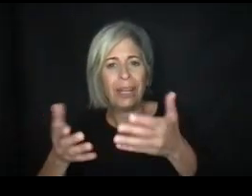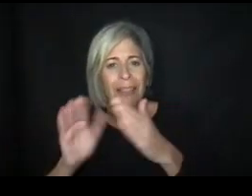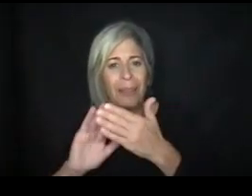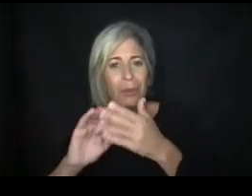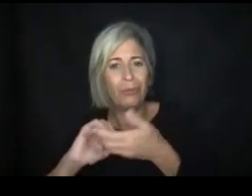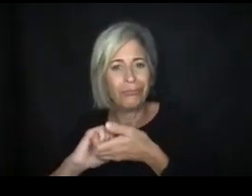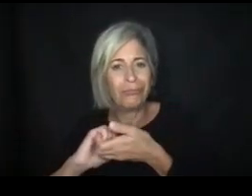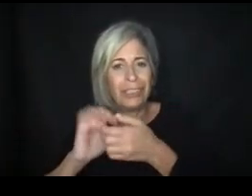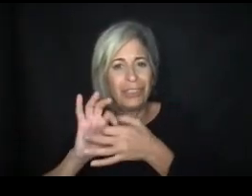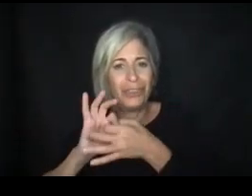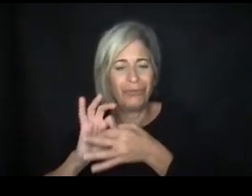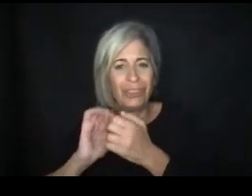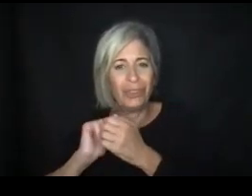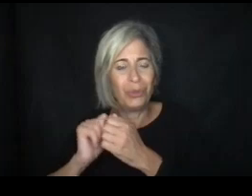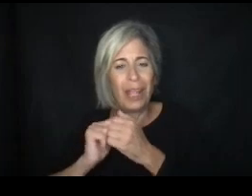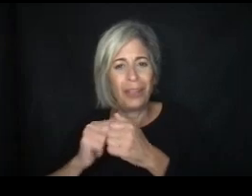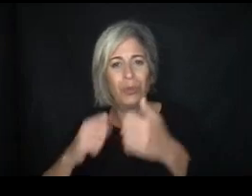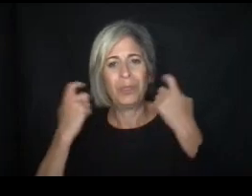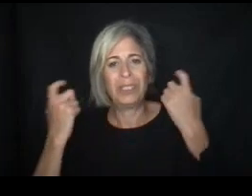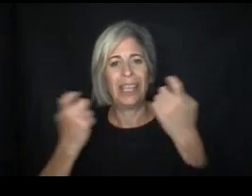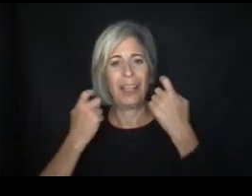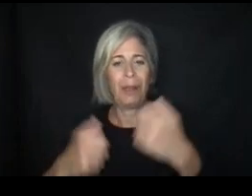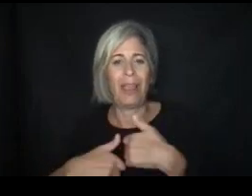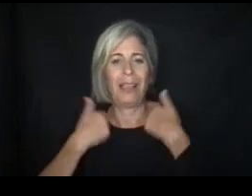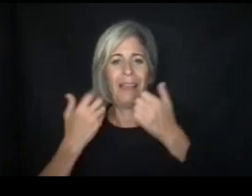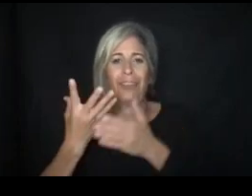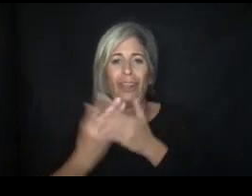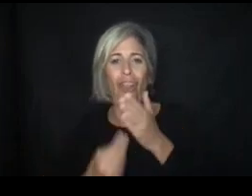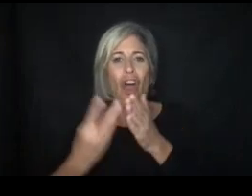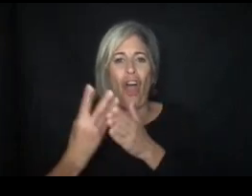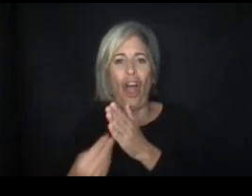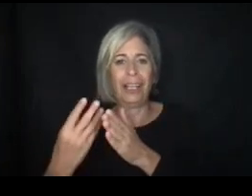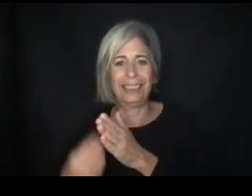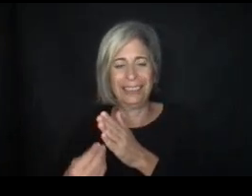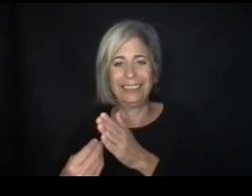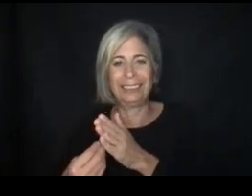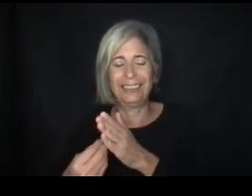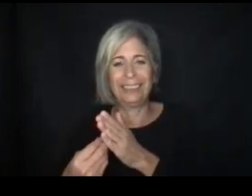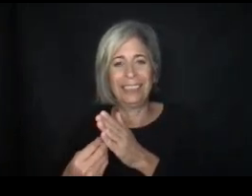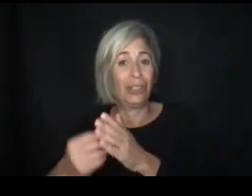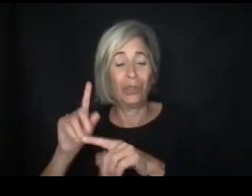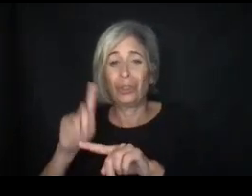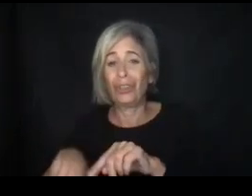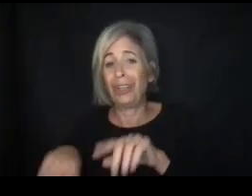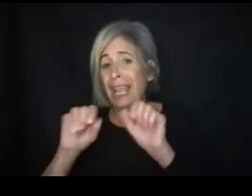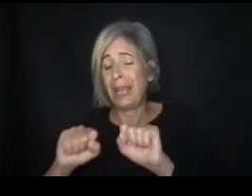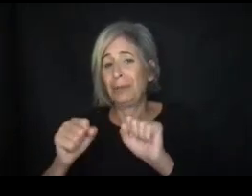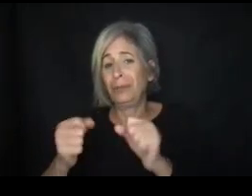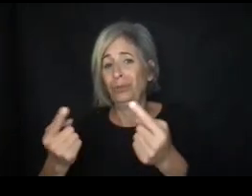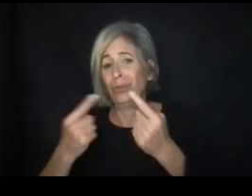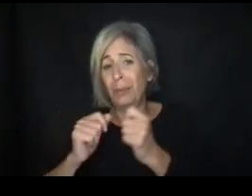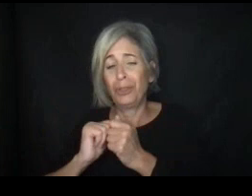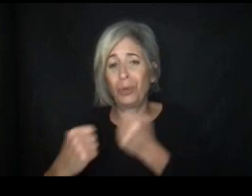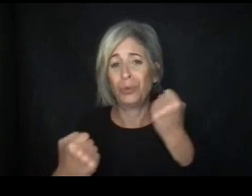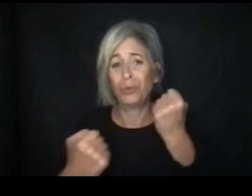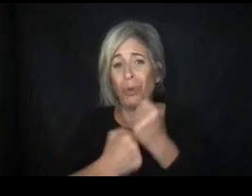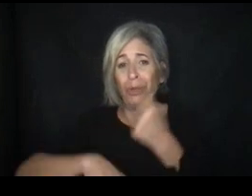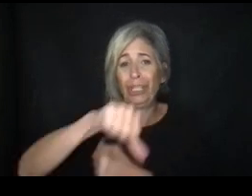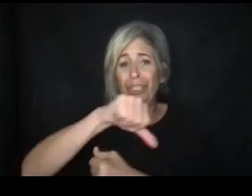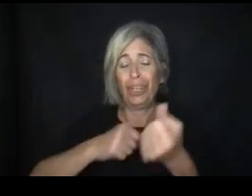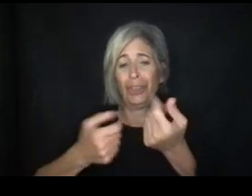and celebrate those lives that were lost and we were not able to be together to support each other through